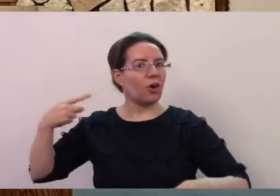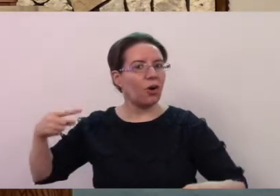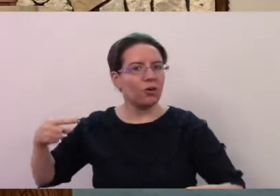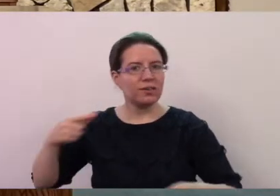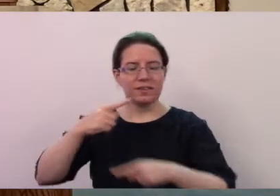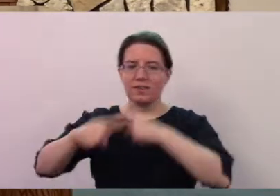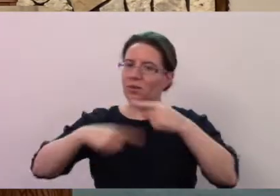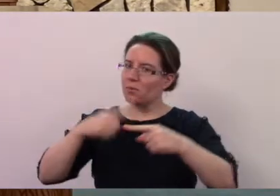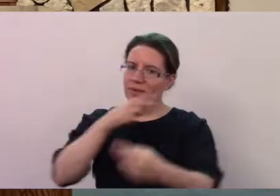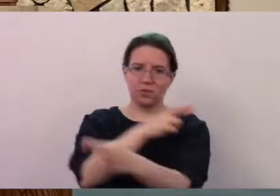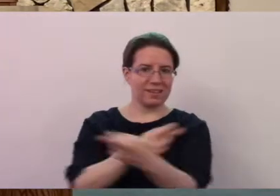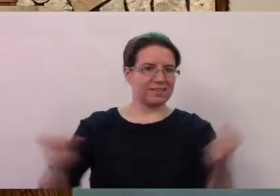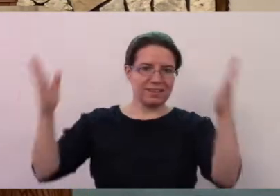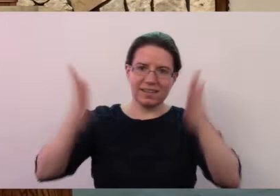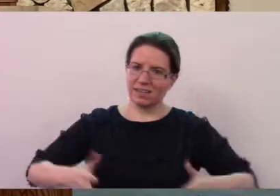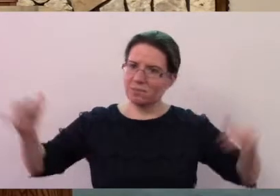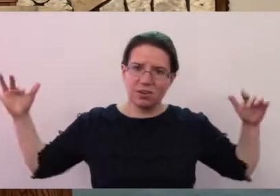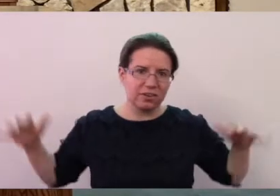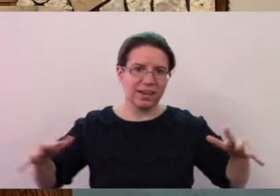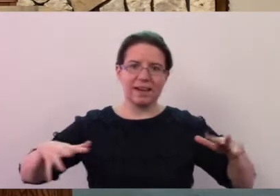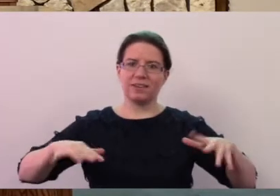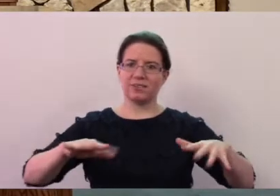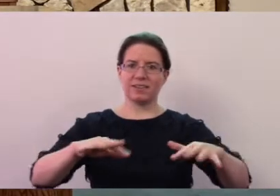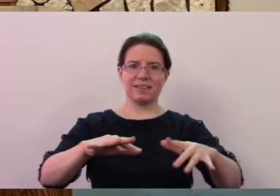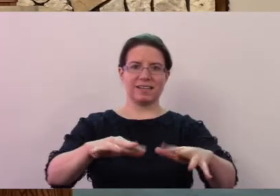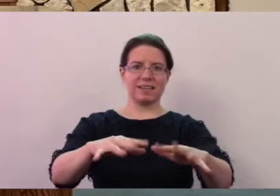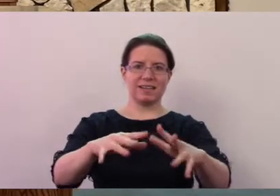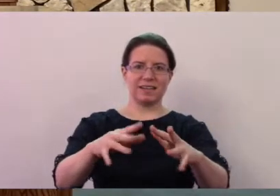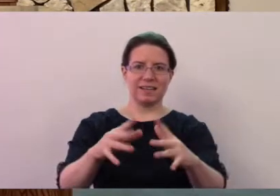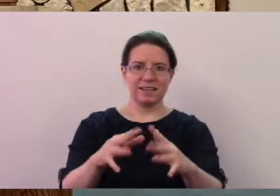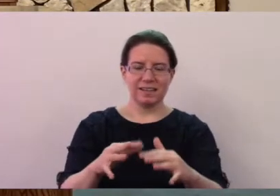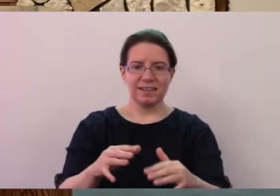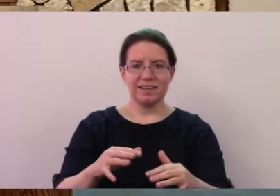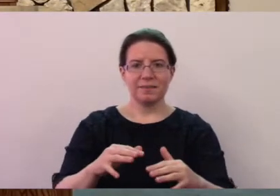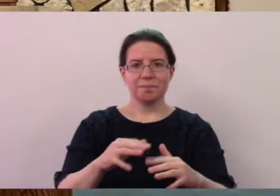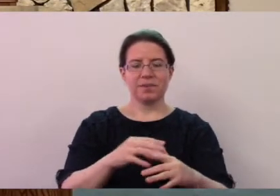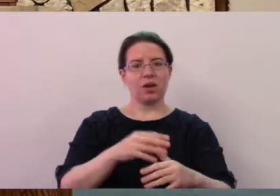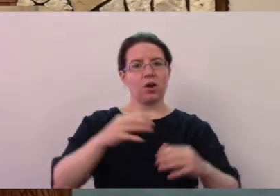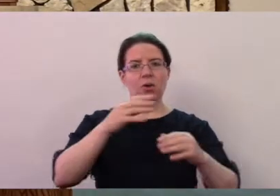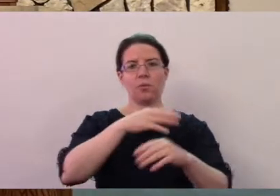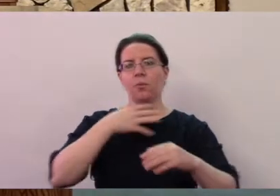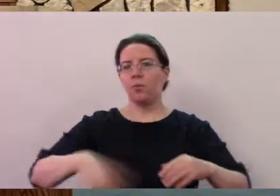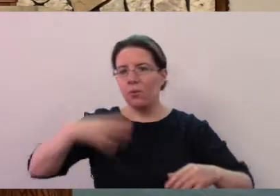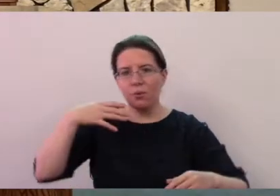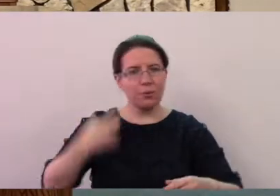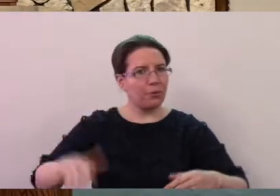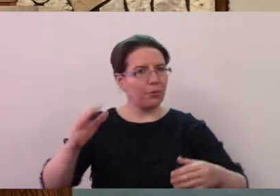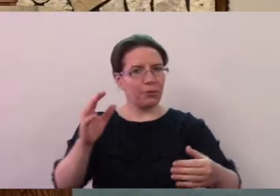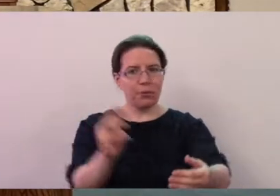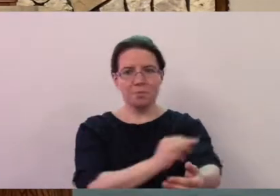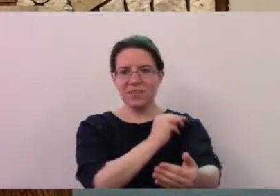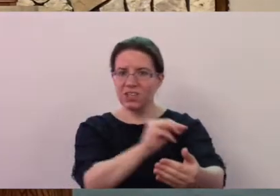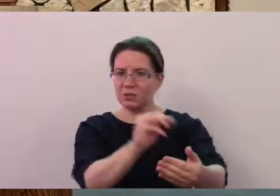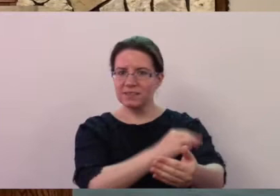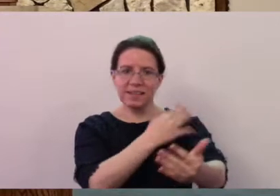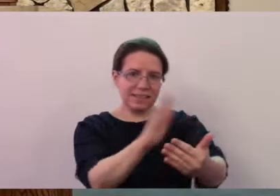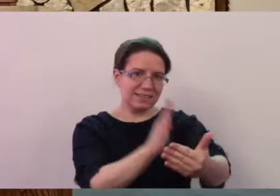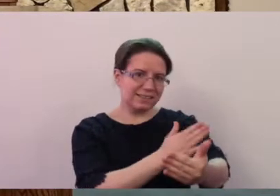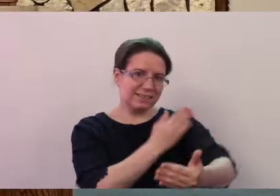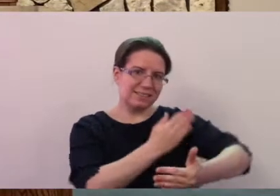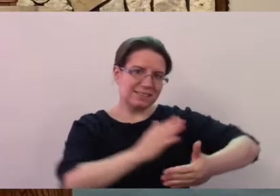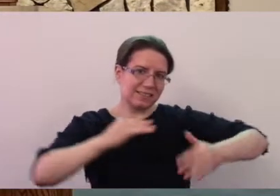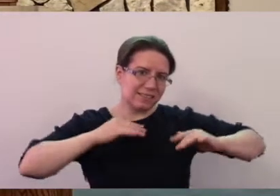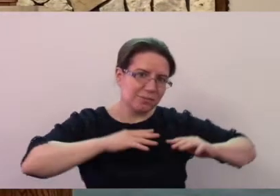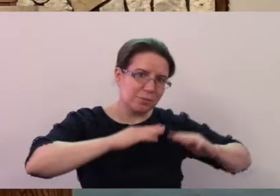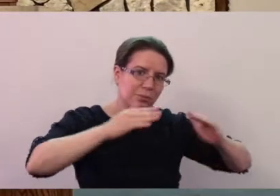the redeemed are gathering in, oh, what music, oh, what singing o'er that city